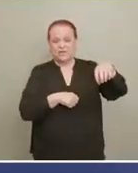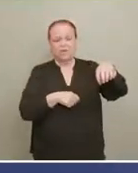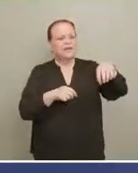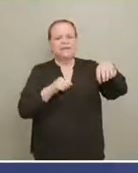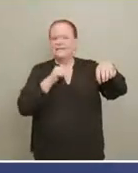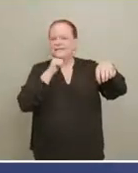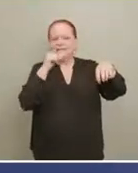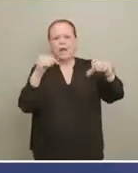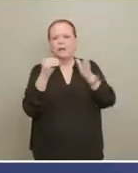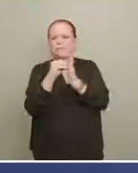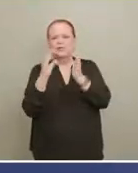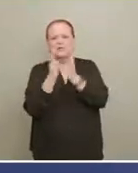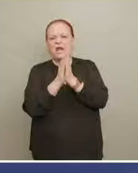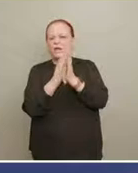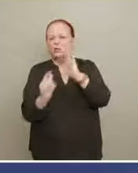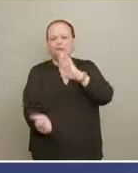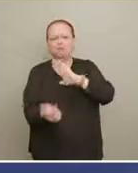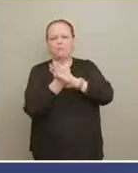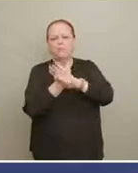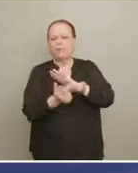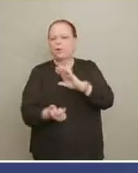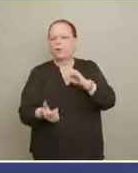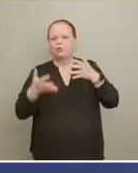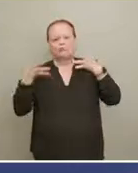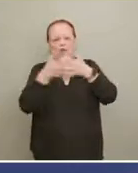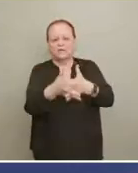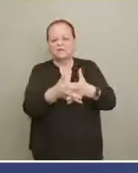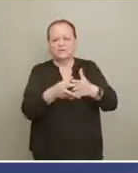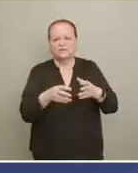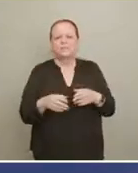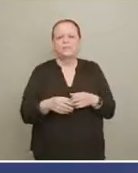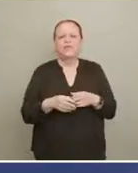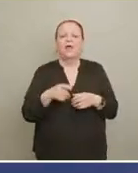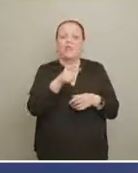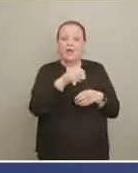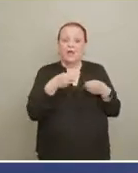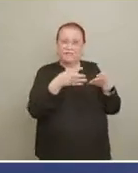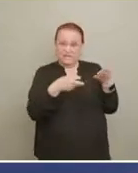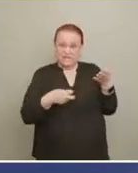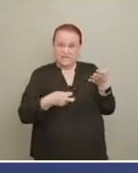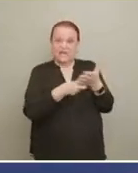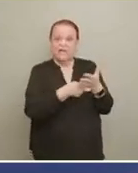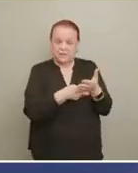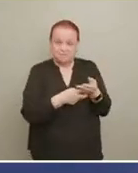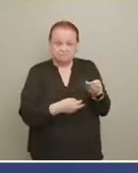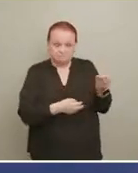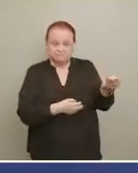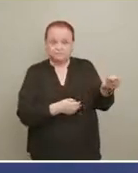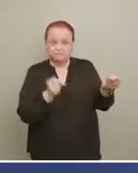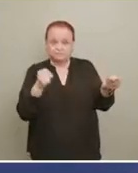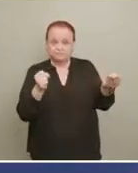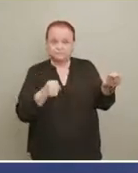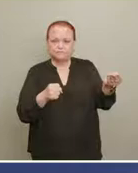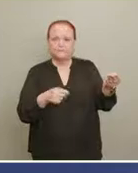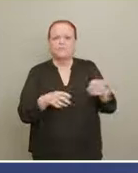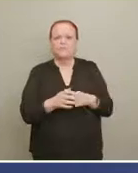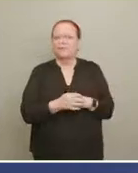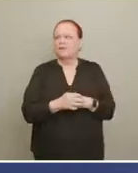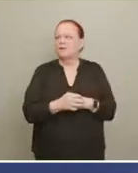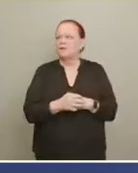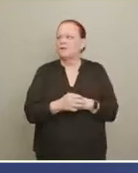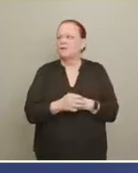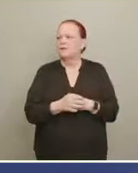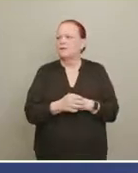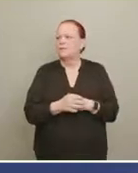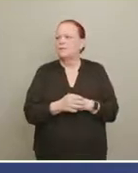Absolutely. When they go to jail, they're generally given a ticket on their way out, and then they have a lot of times with their